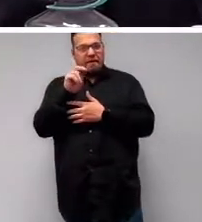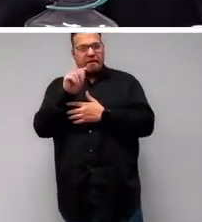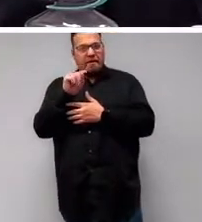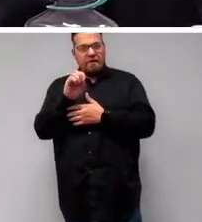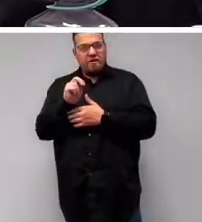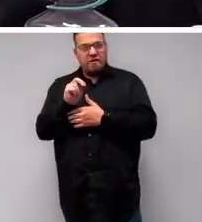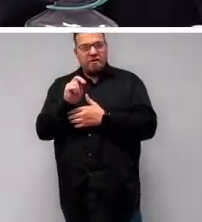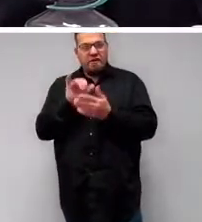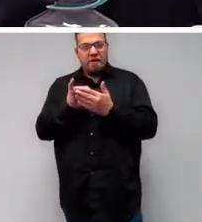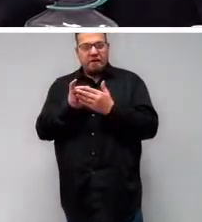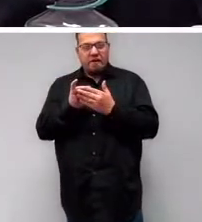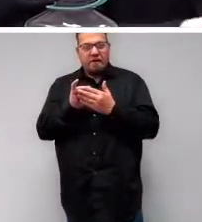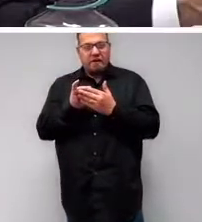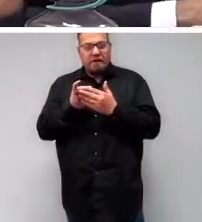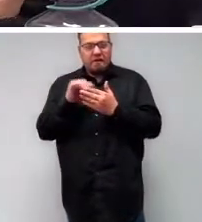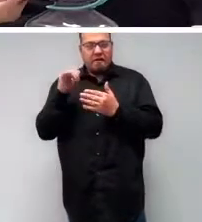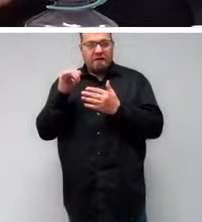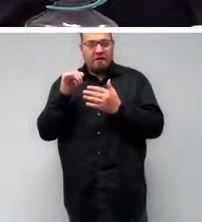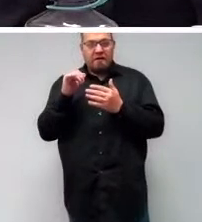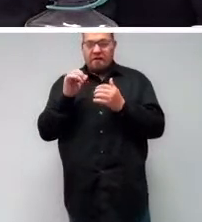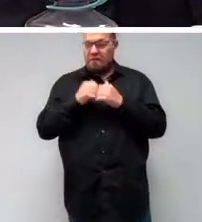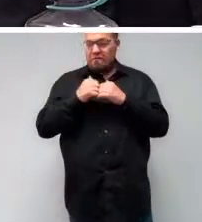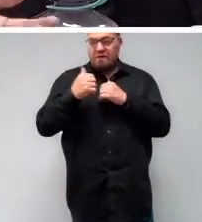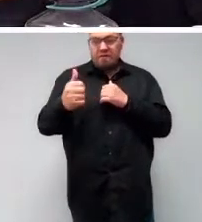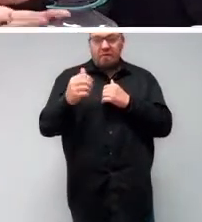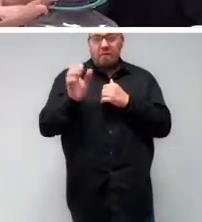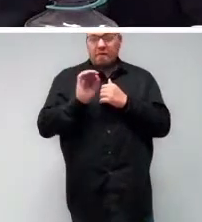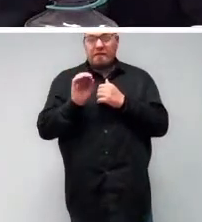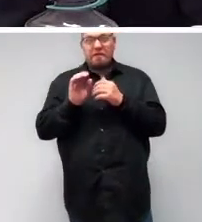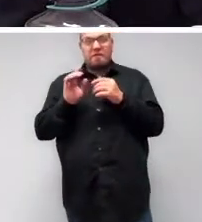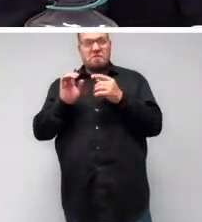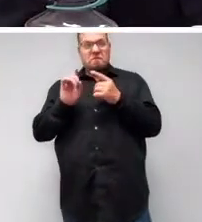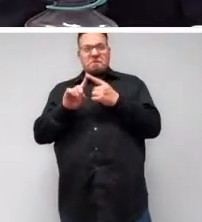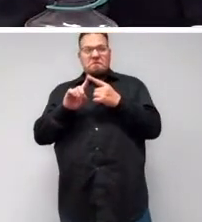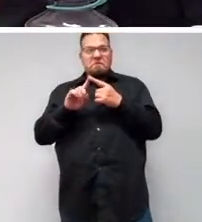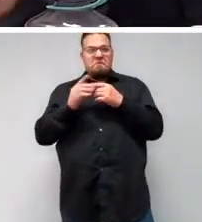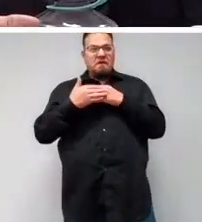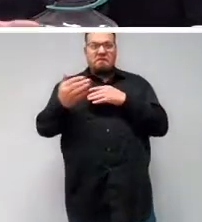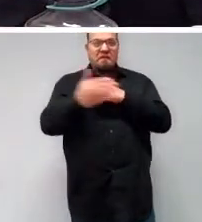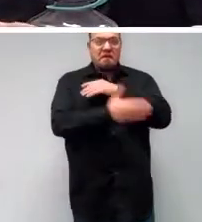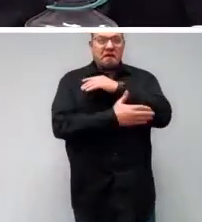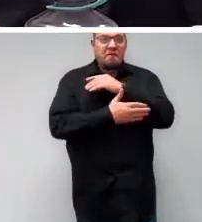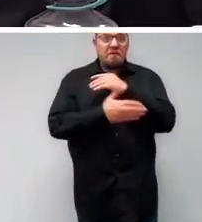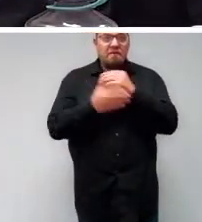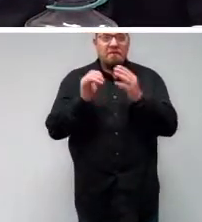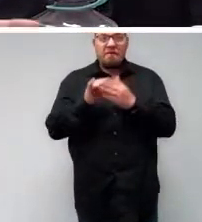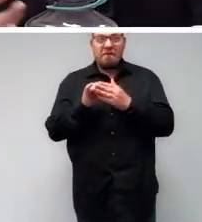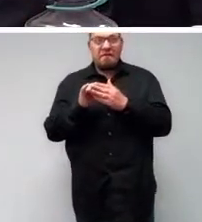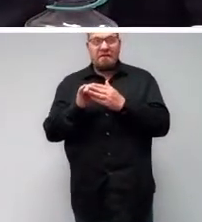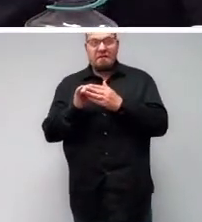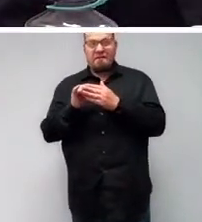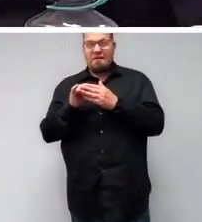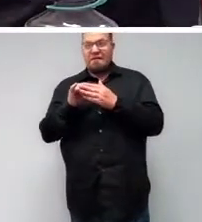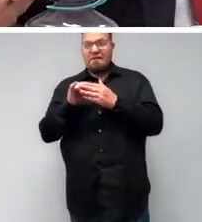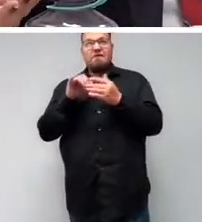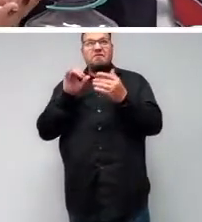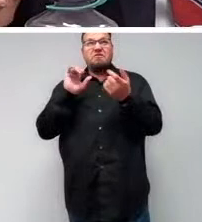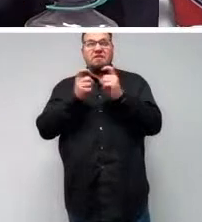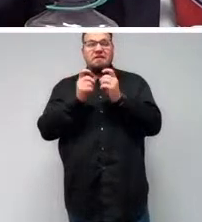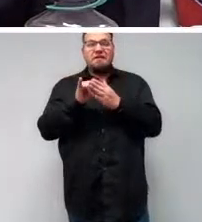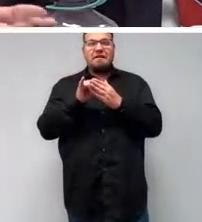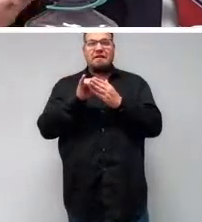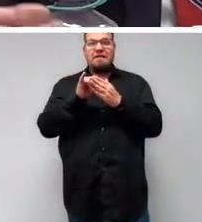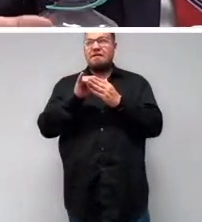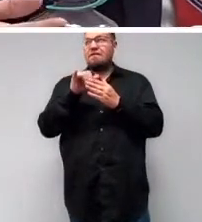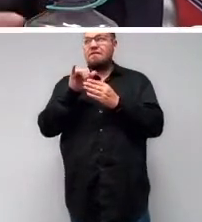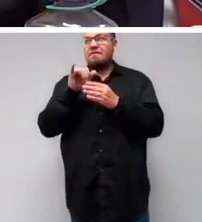we researched that across either Oregon or the country? Because I understand, right, where there's the repurposing of the industrial land, which is